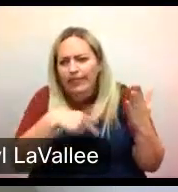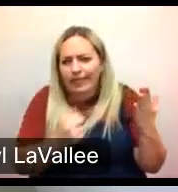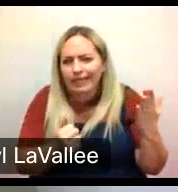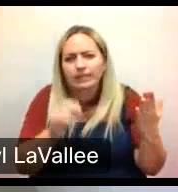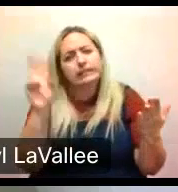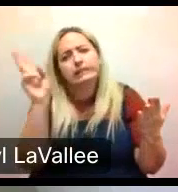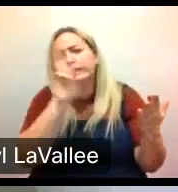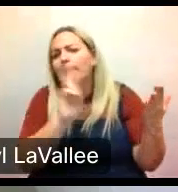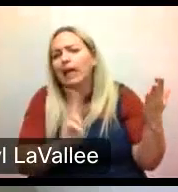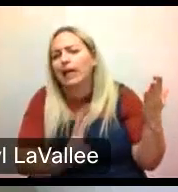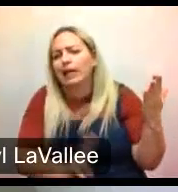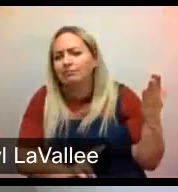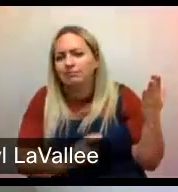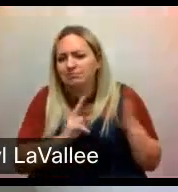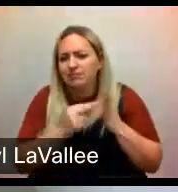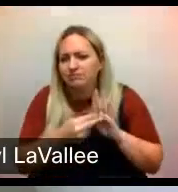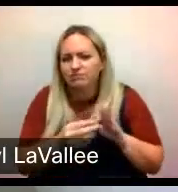skimming something.